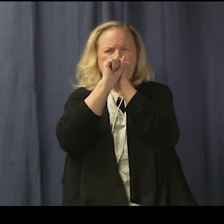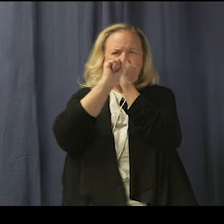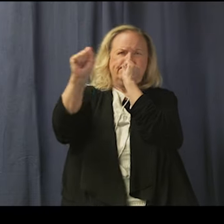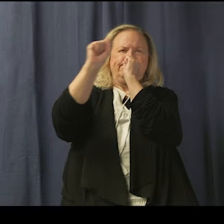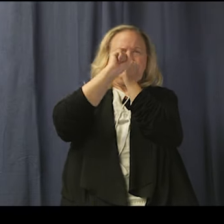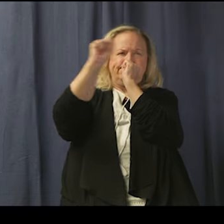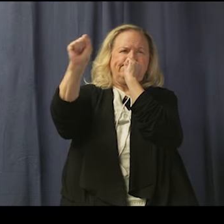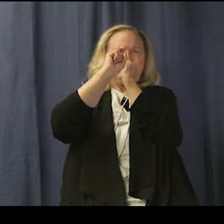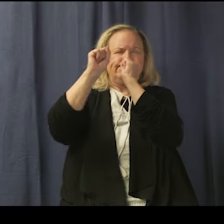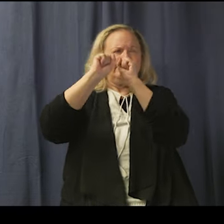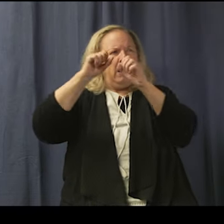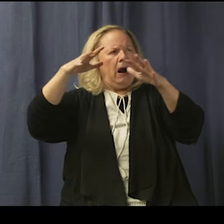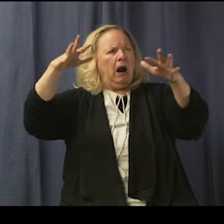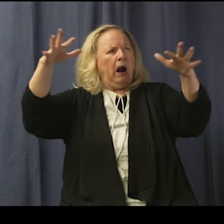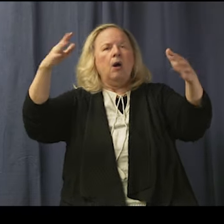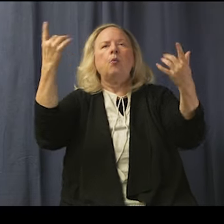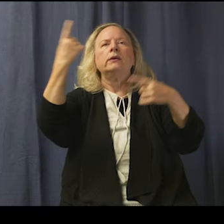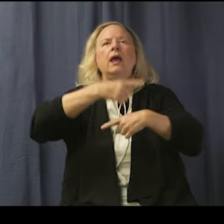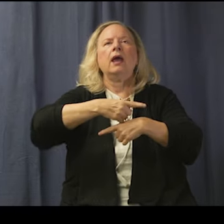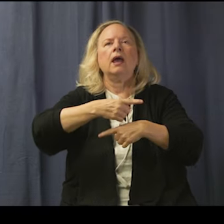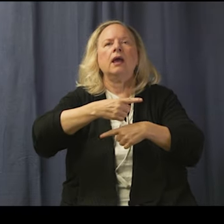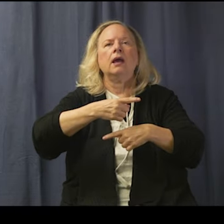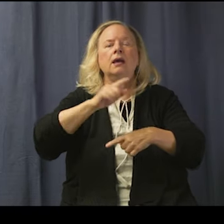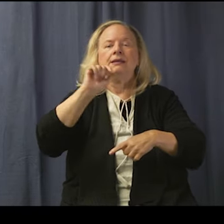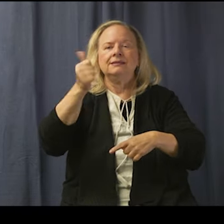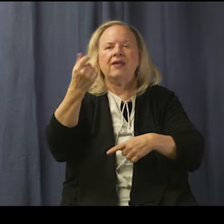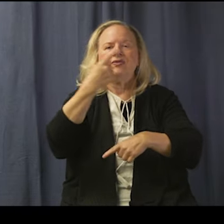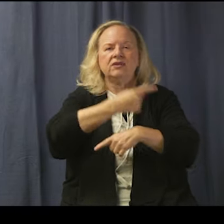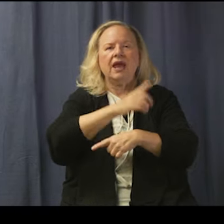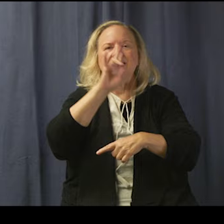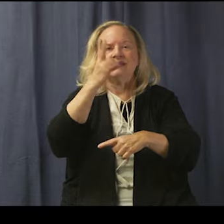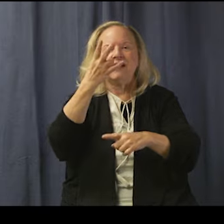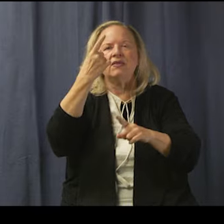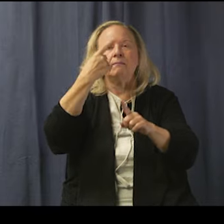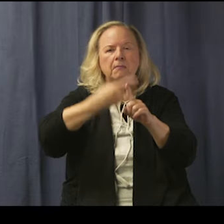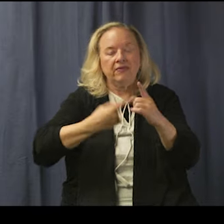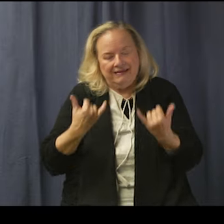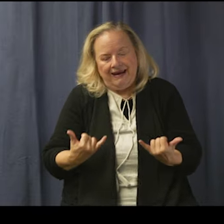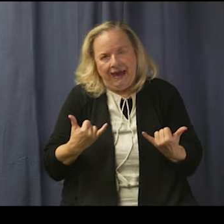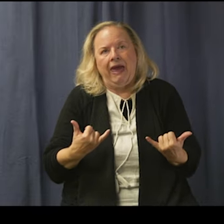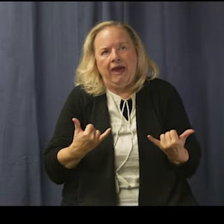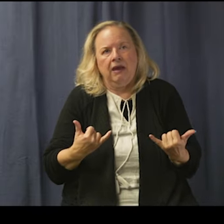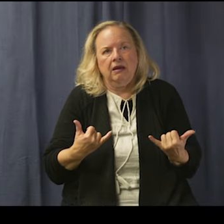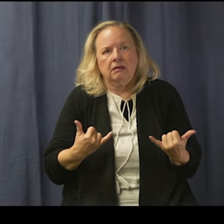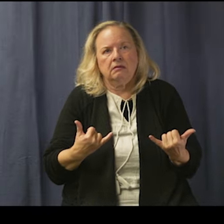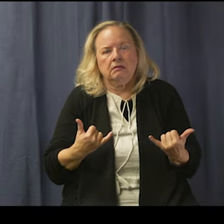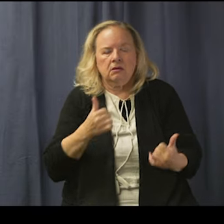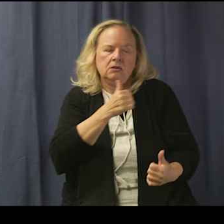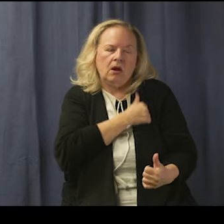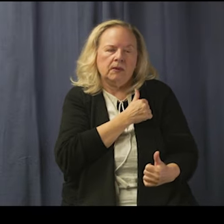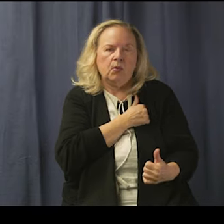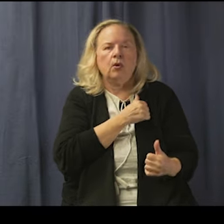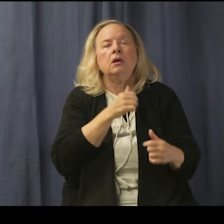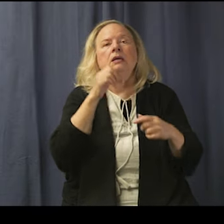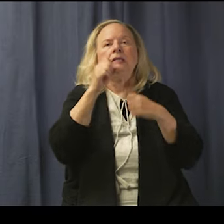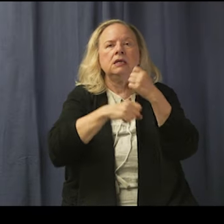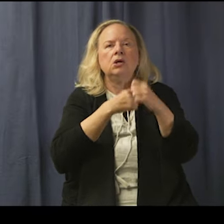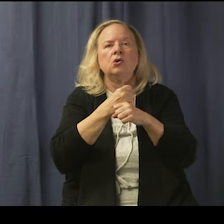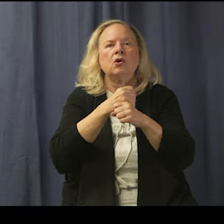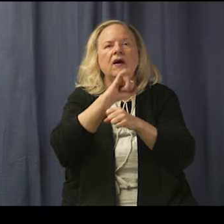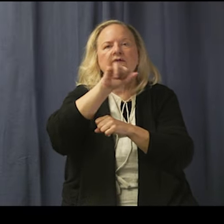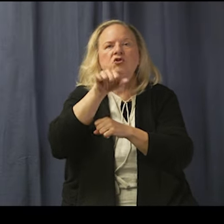sounded far and wide on what day? The 10th day of the 7th month, that's the day. So that means the year of